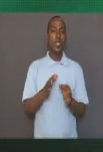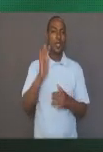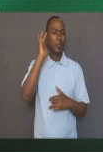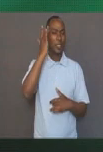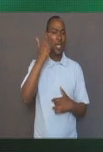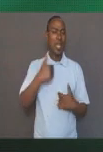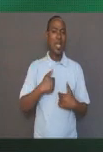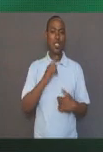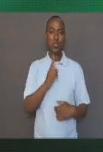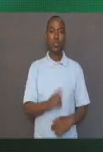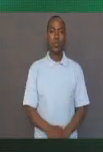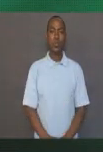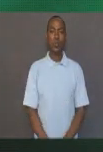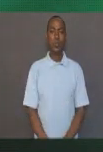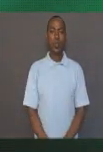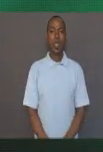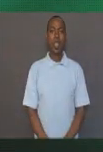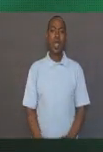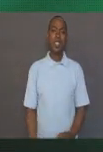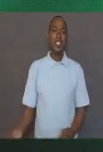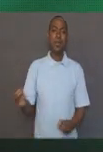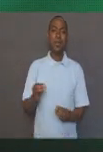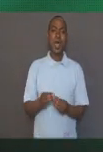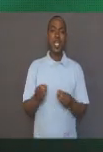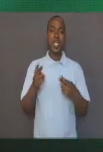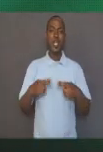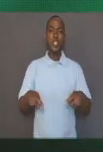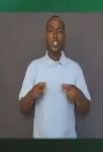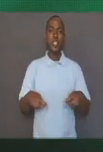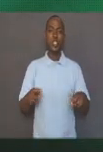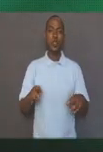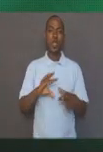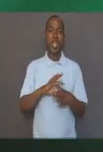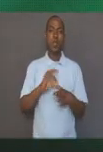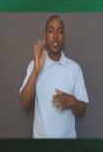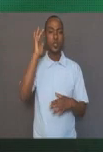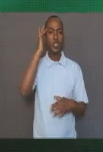carried out extensive research only on that disease.